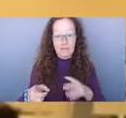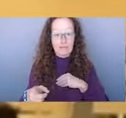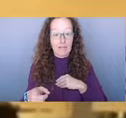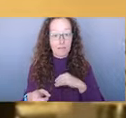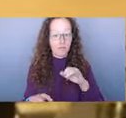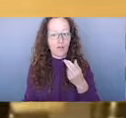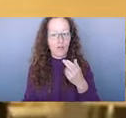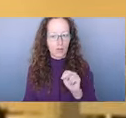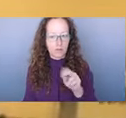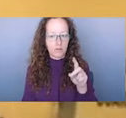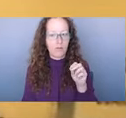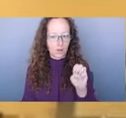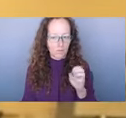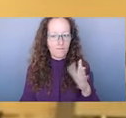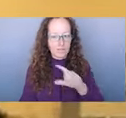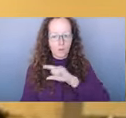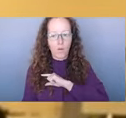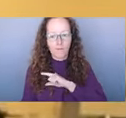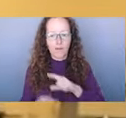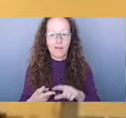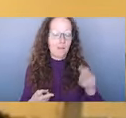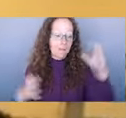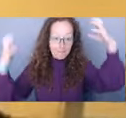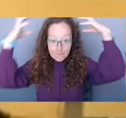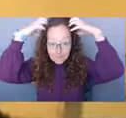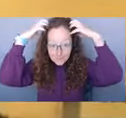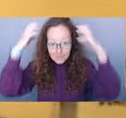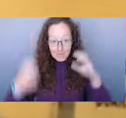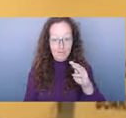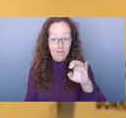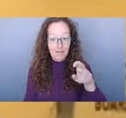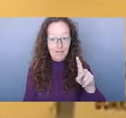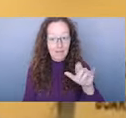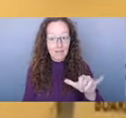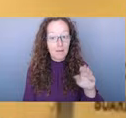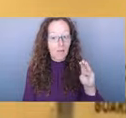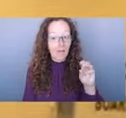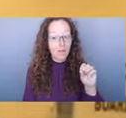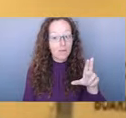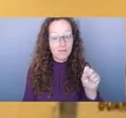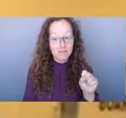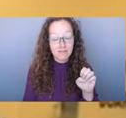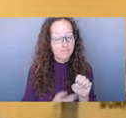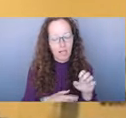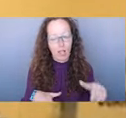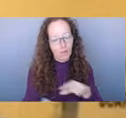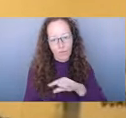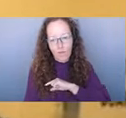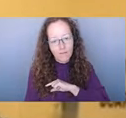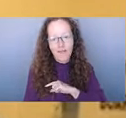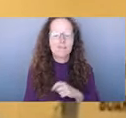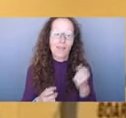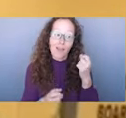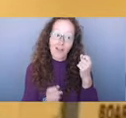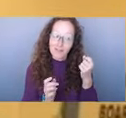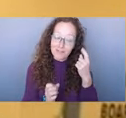Mickey Mouse, we do actually get a lot of votes for Mickey Mouse, but Mickey Mouse is not a qualified candidate in the selection, so